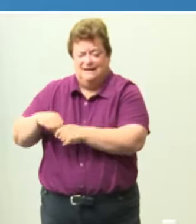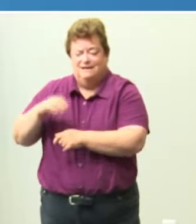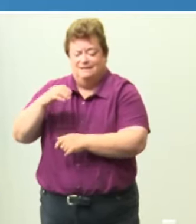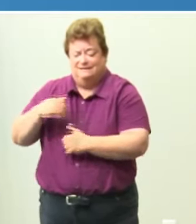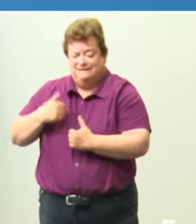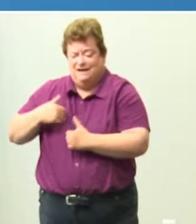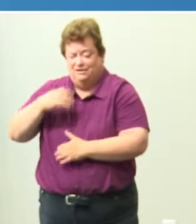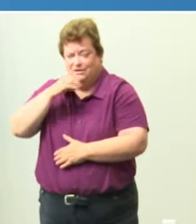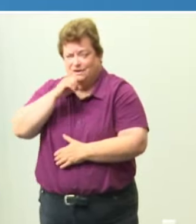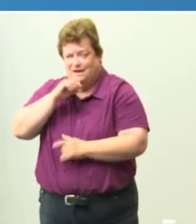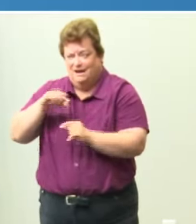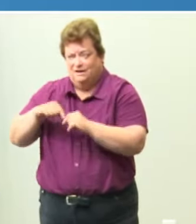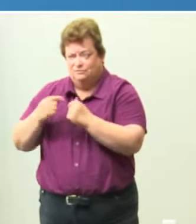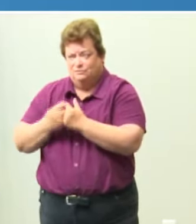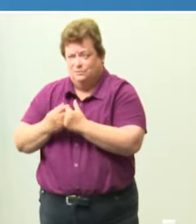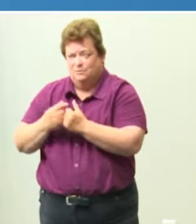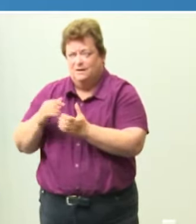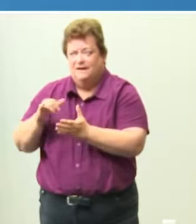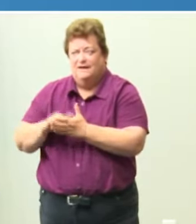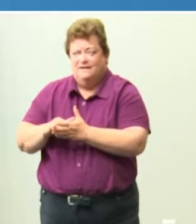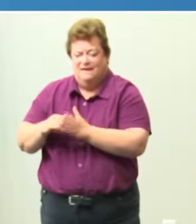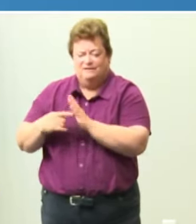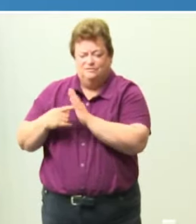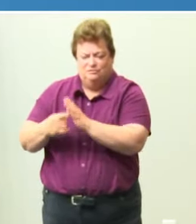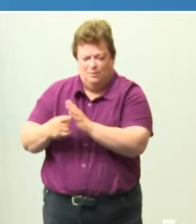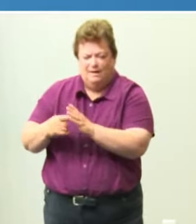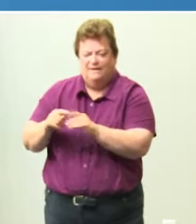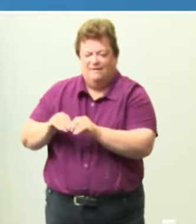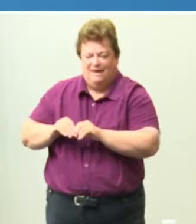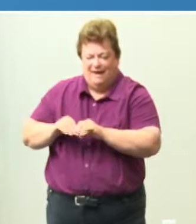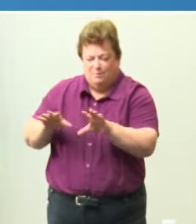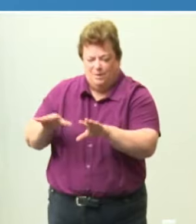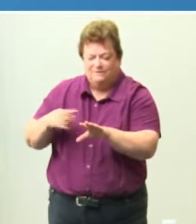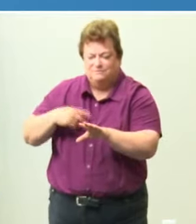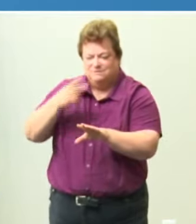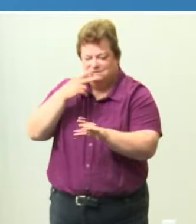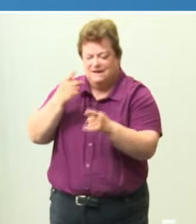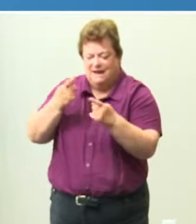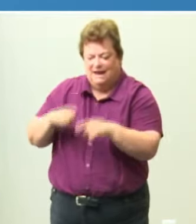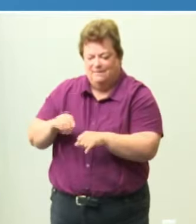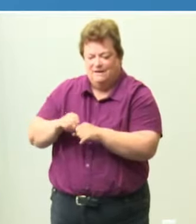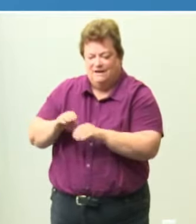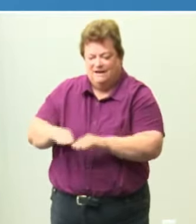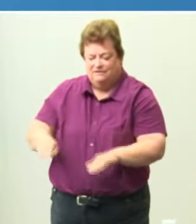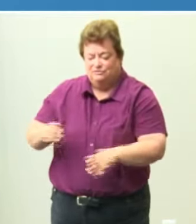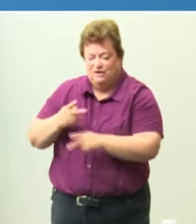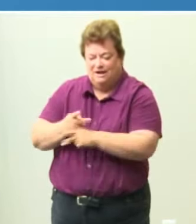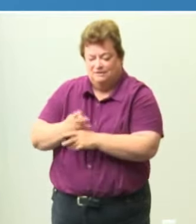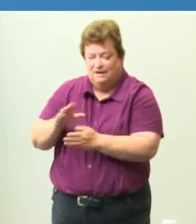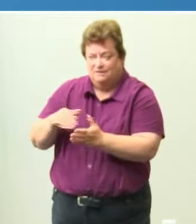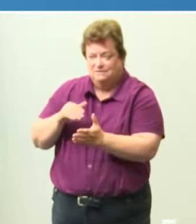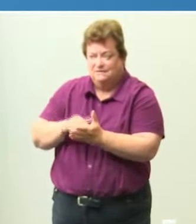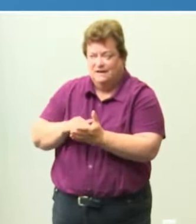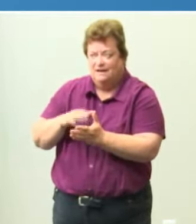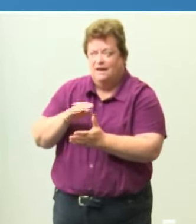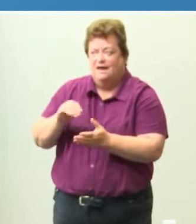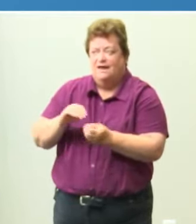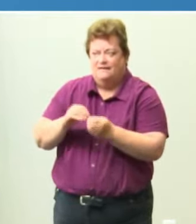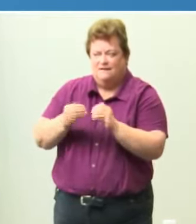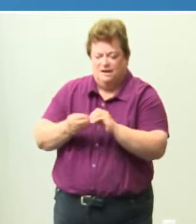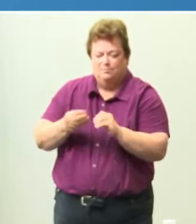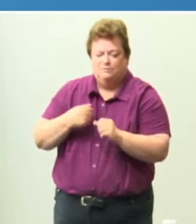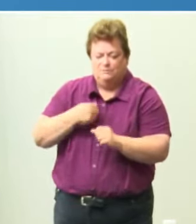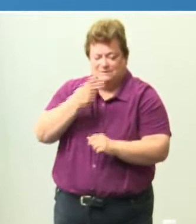groups. That reflects outbreaks we've been seeing in child care centers and the increase in cases we've been seeing